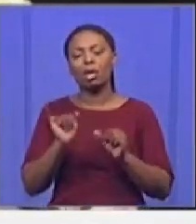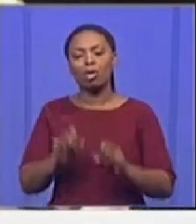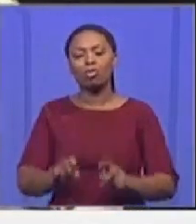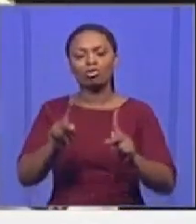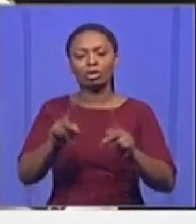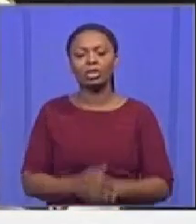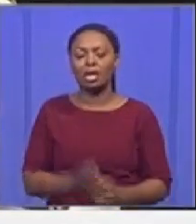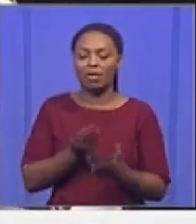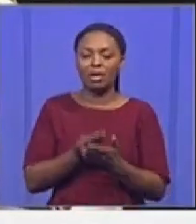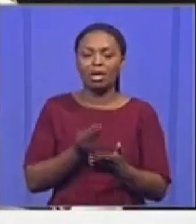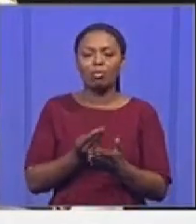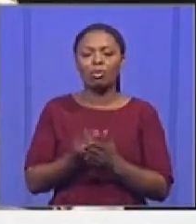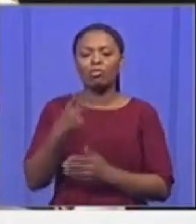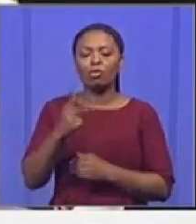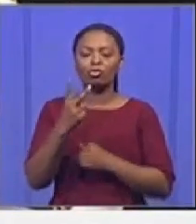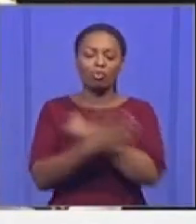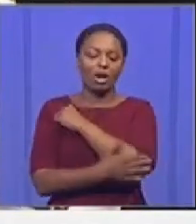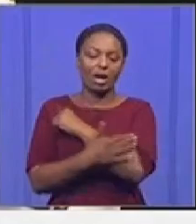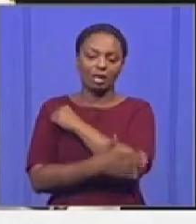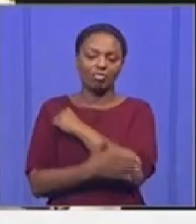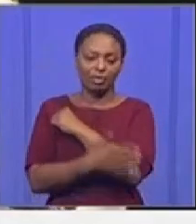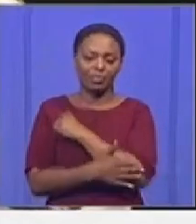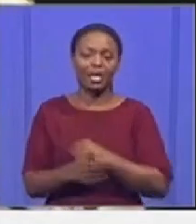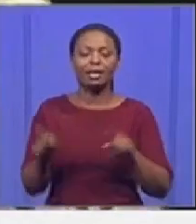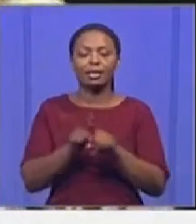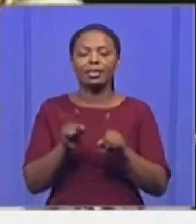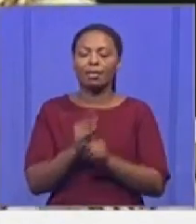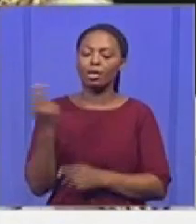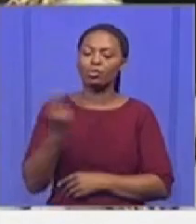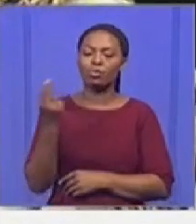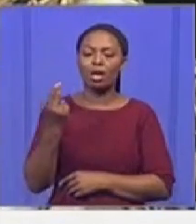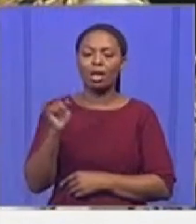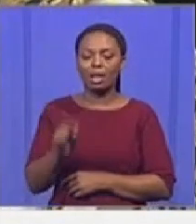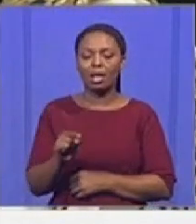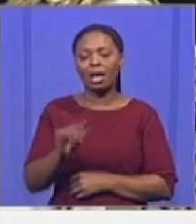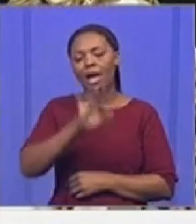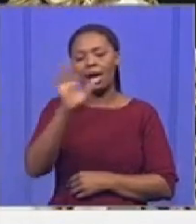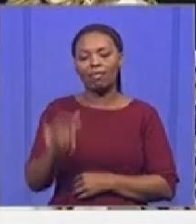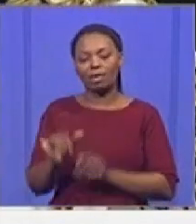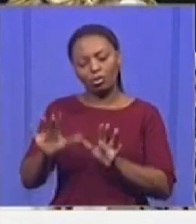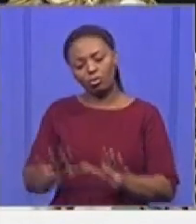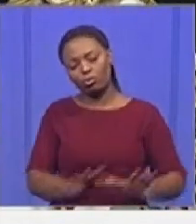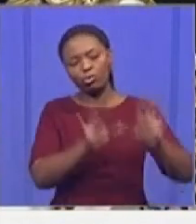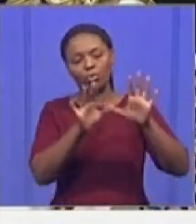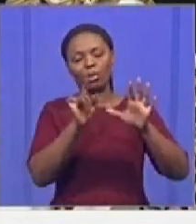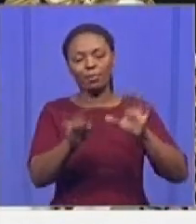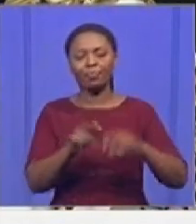opportunities available to the two countries and as well as across the African continent.